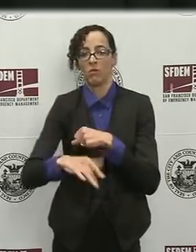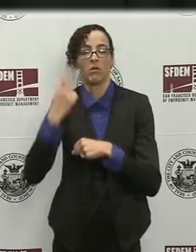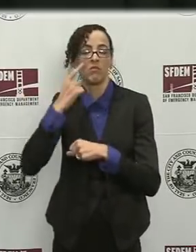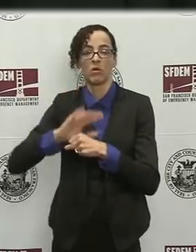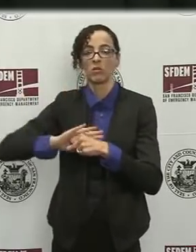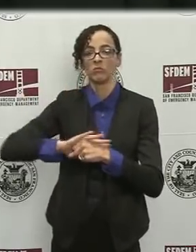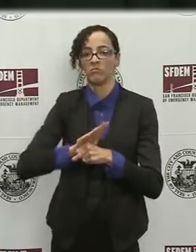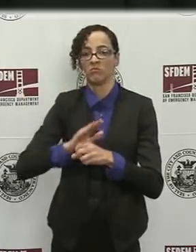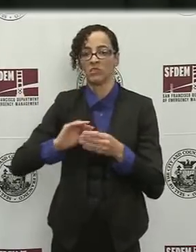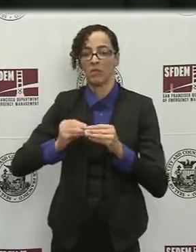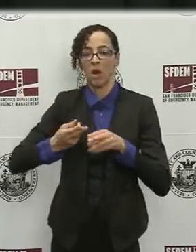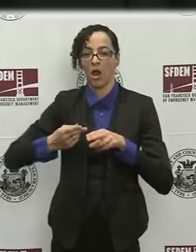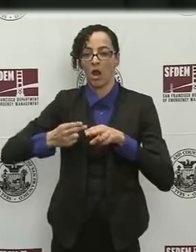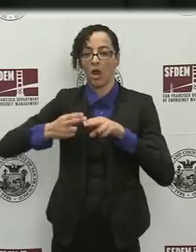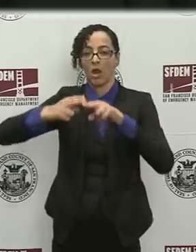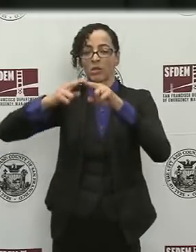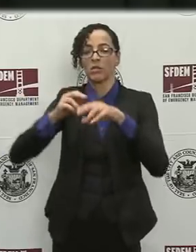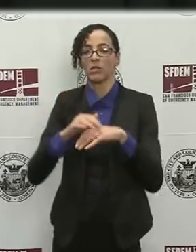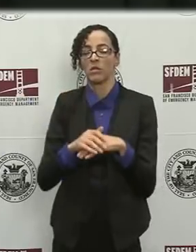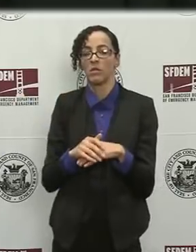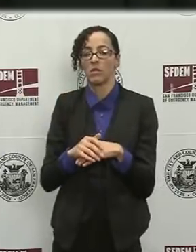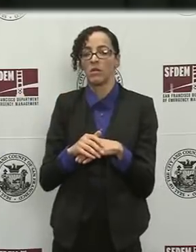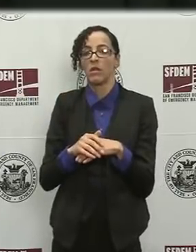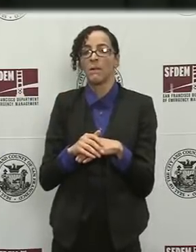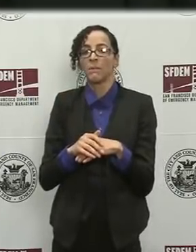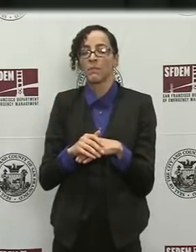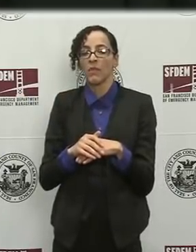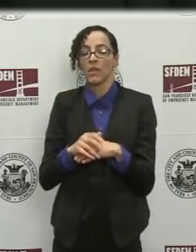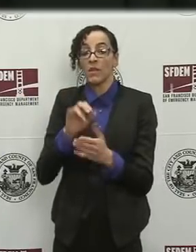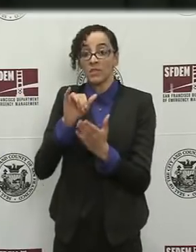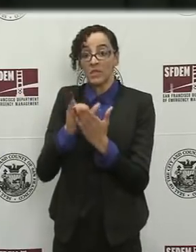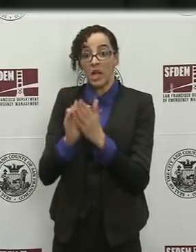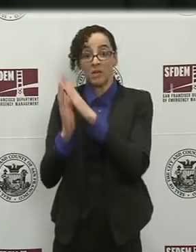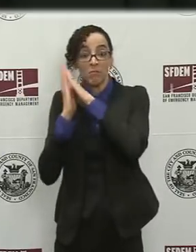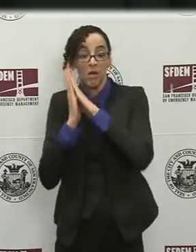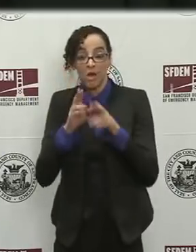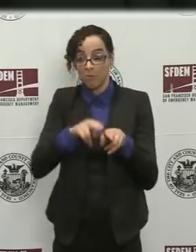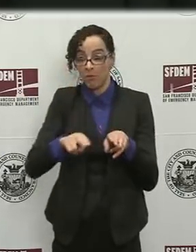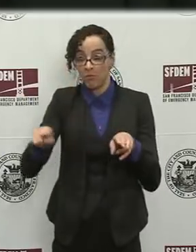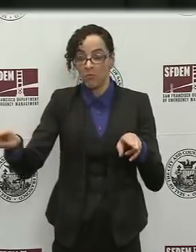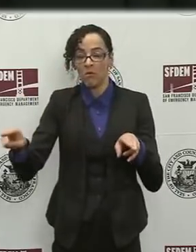These additional beds are not included in the totals I just covered.